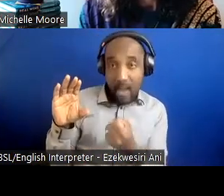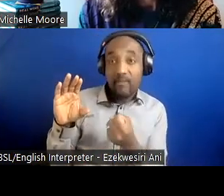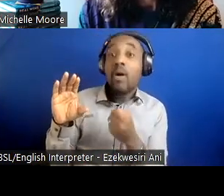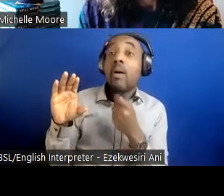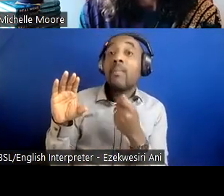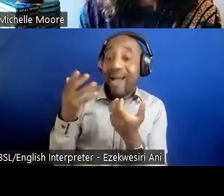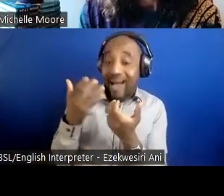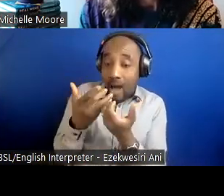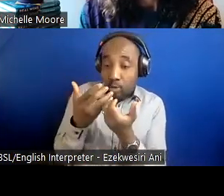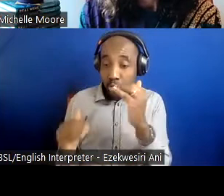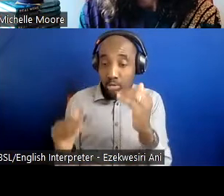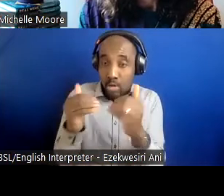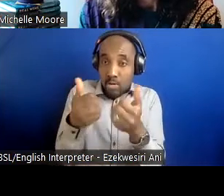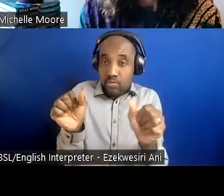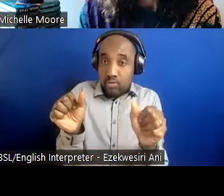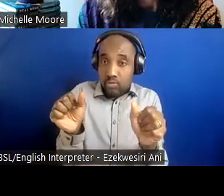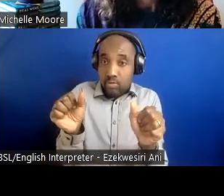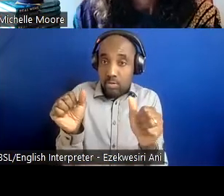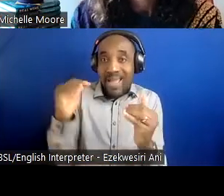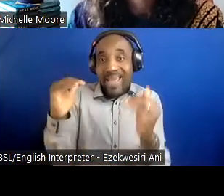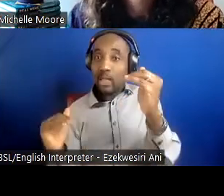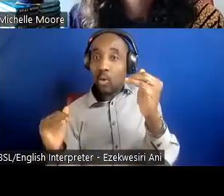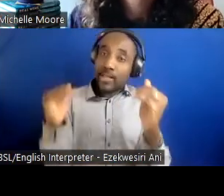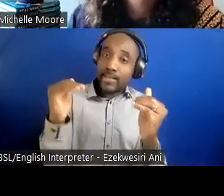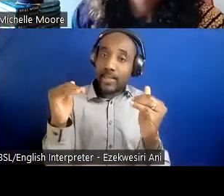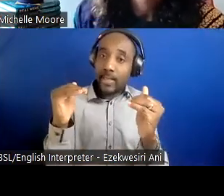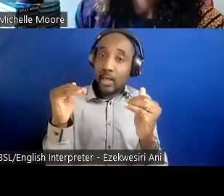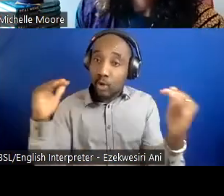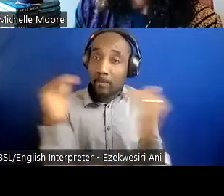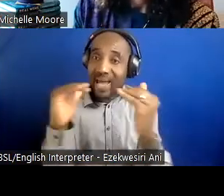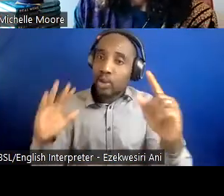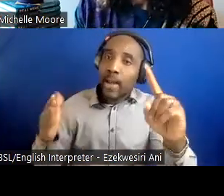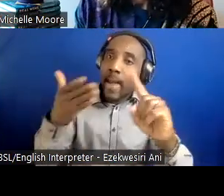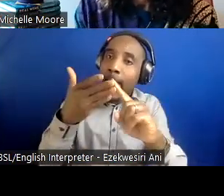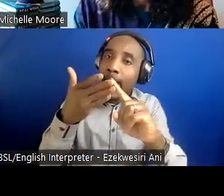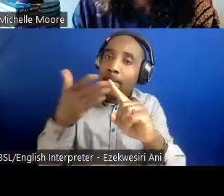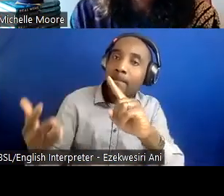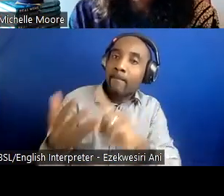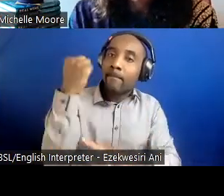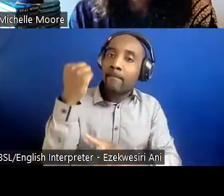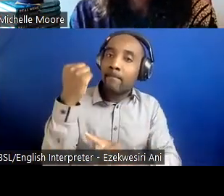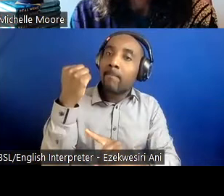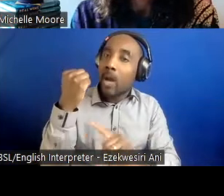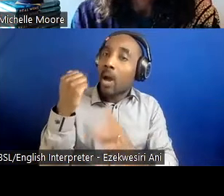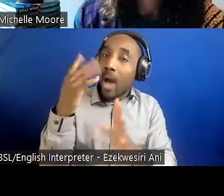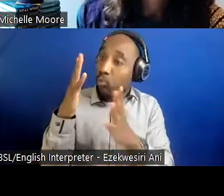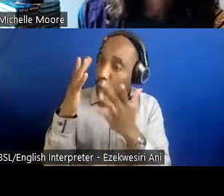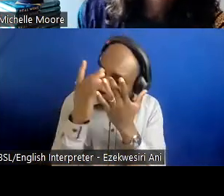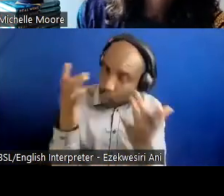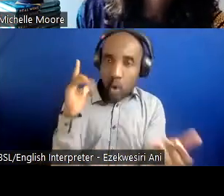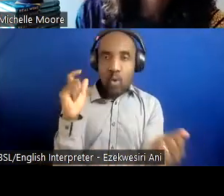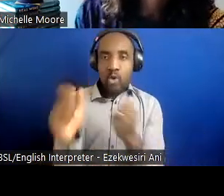that is against our mission and our ambition, and is absolutely geared towards us being able to demonstrate that effective change.